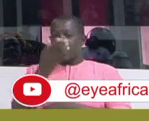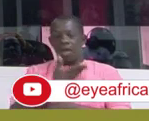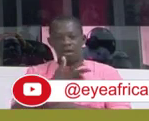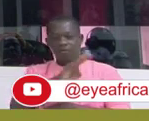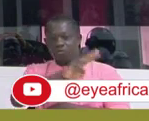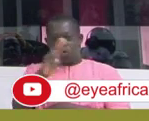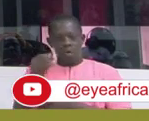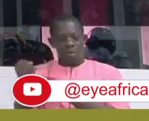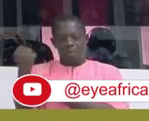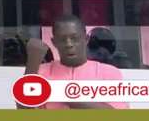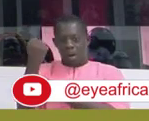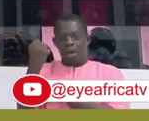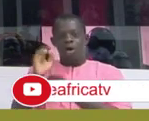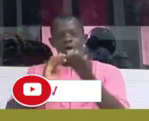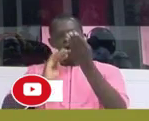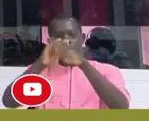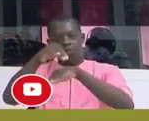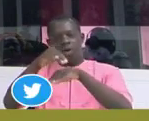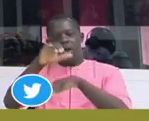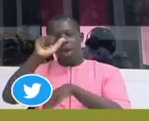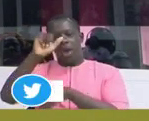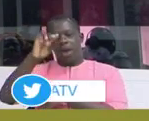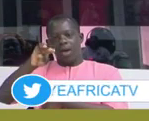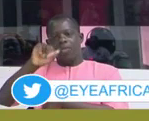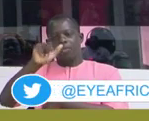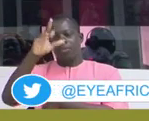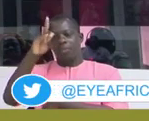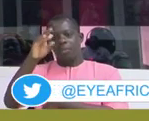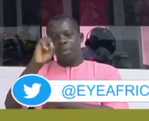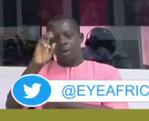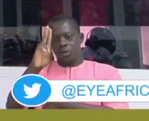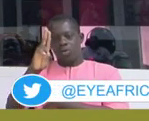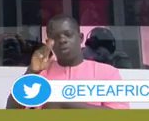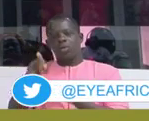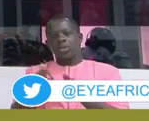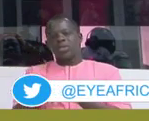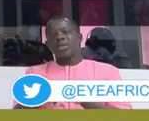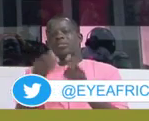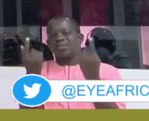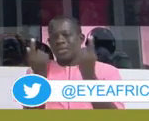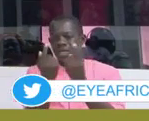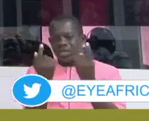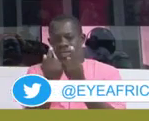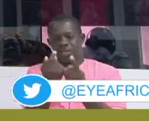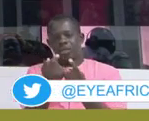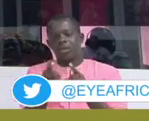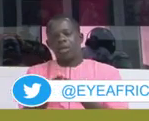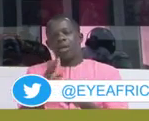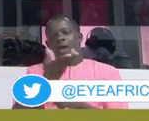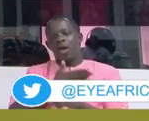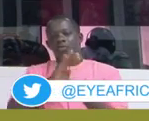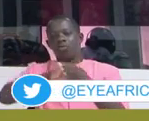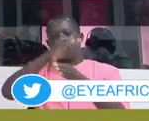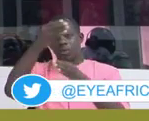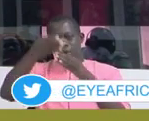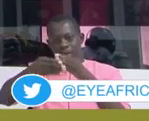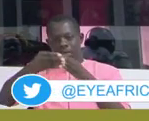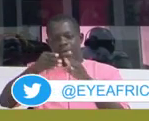me he said he had no power over amarus equipment. They they have a